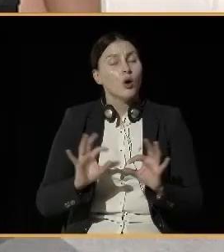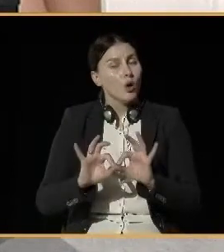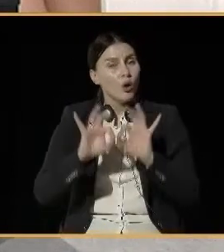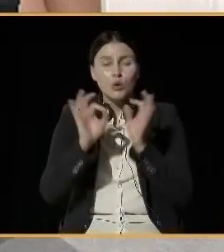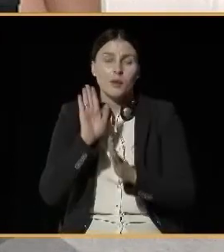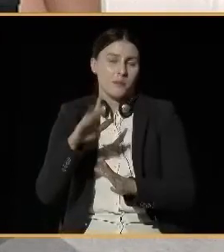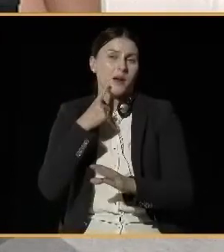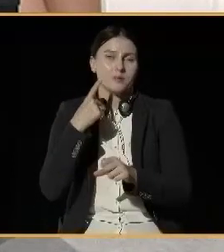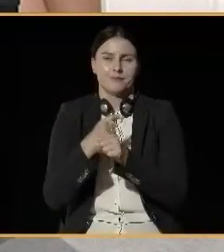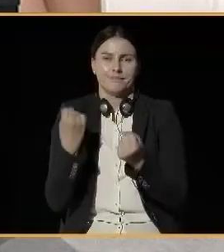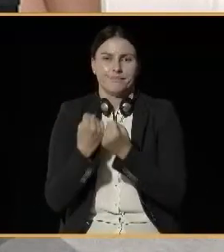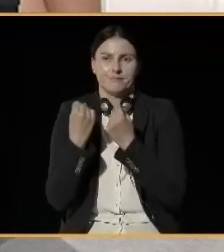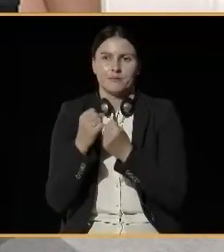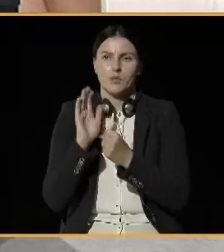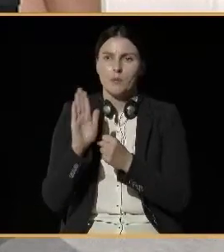various projects, or simply